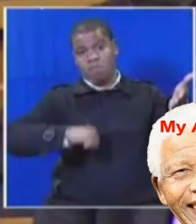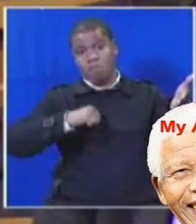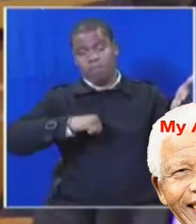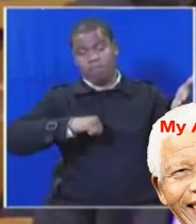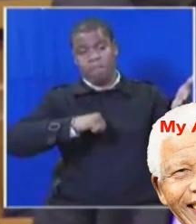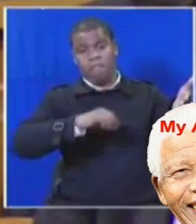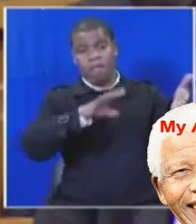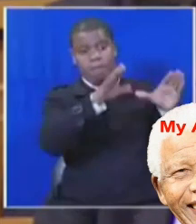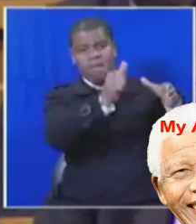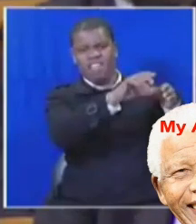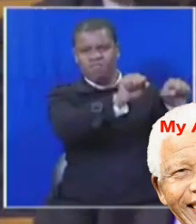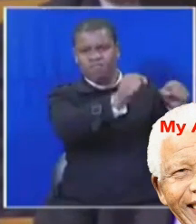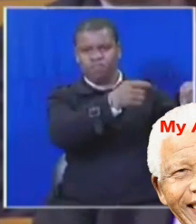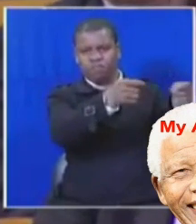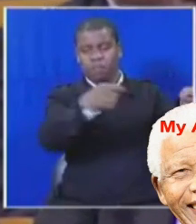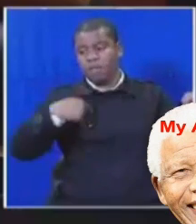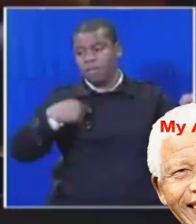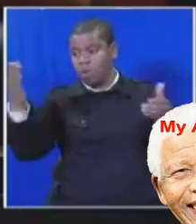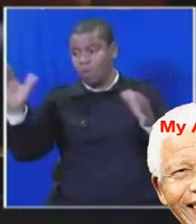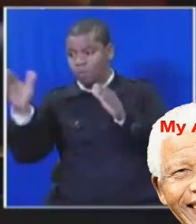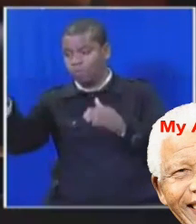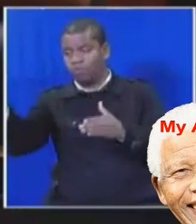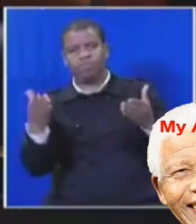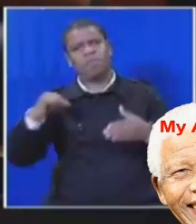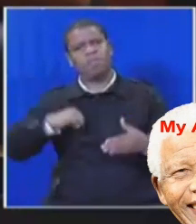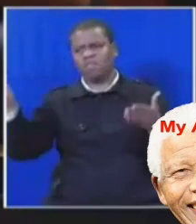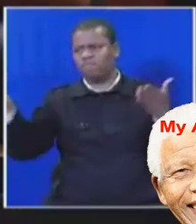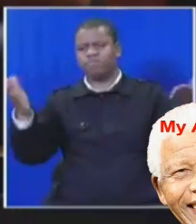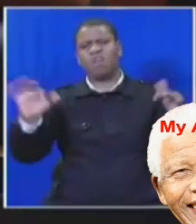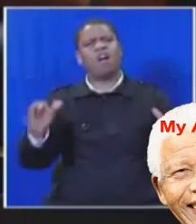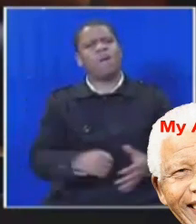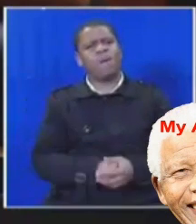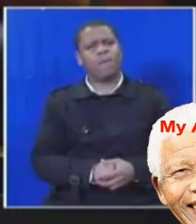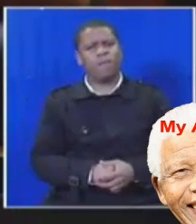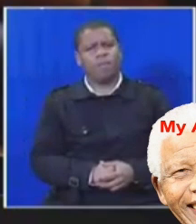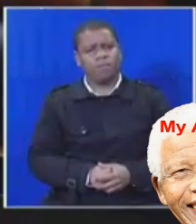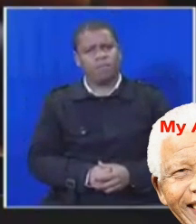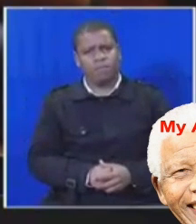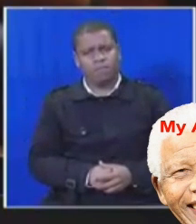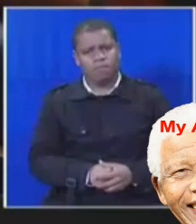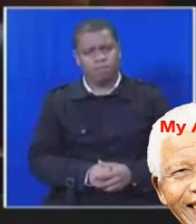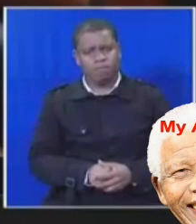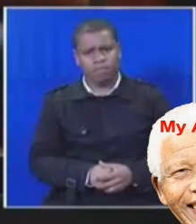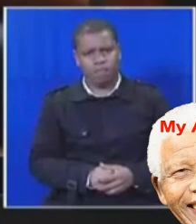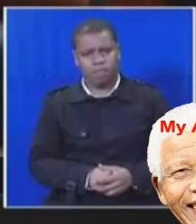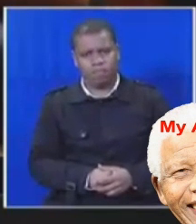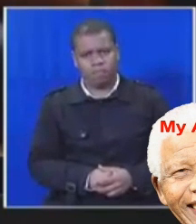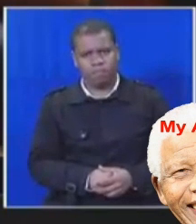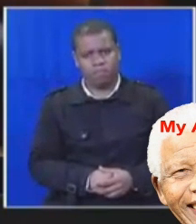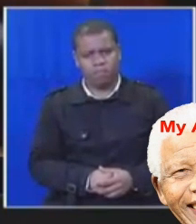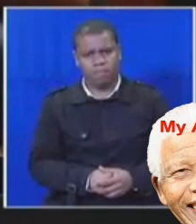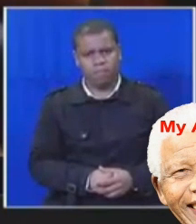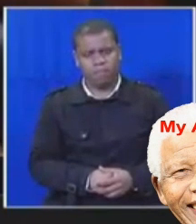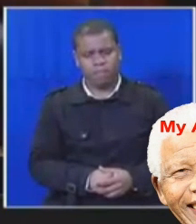and I'd like an answer. Thank you, honorable member. Yes, Sorry, honorable Bongo. myself and him Honorable and Bongo.